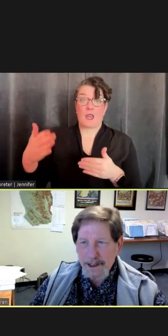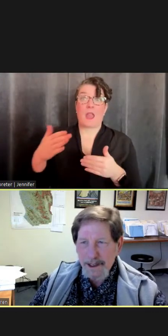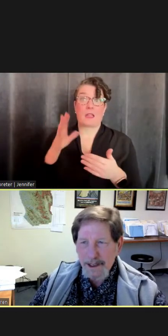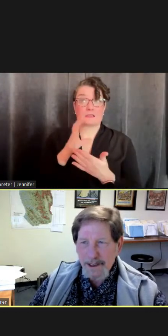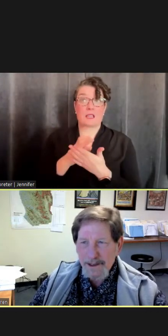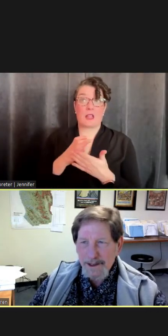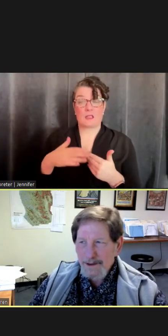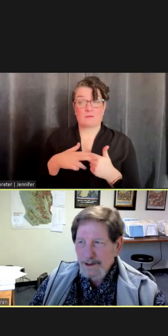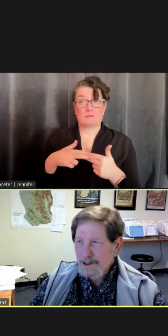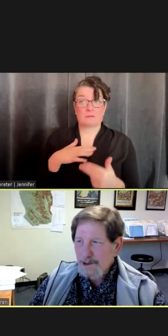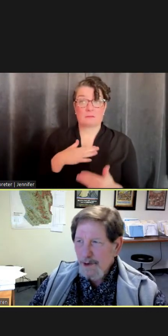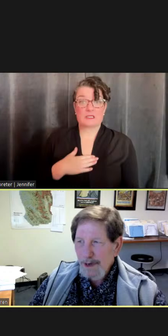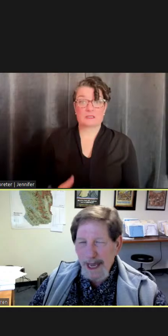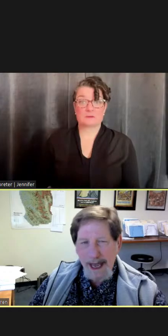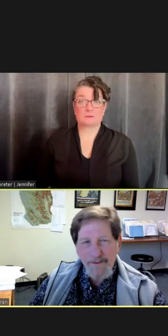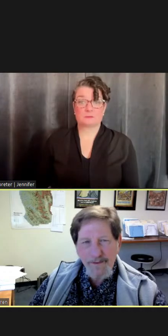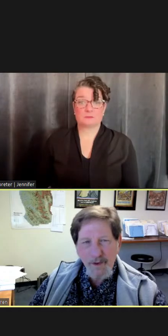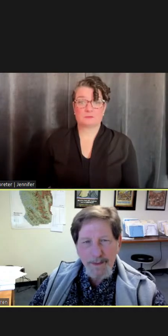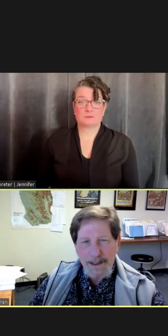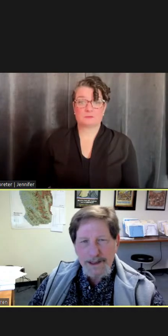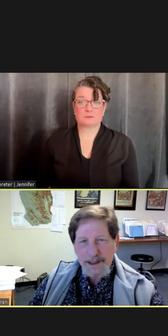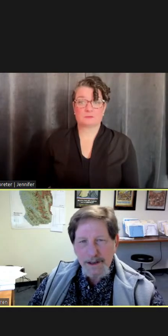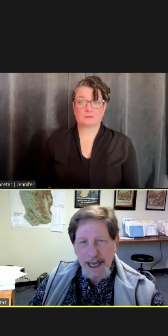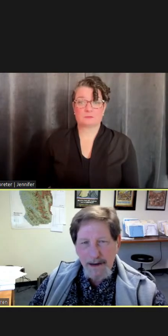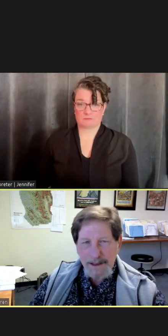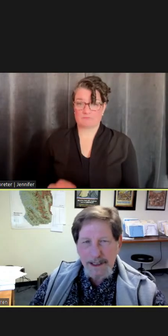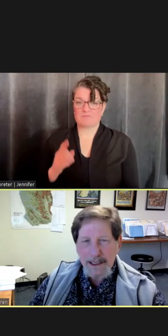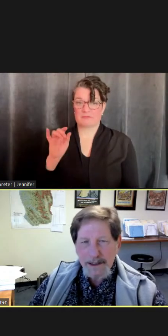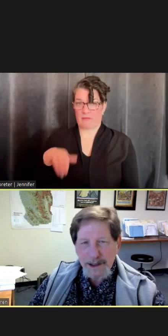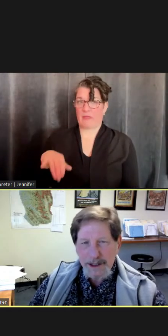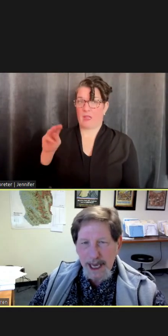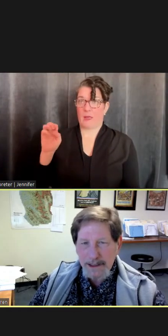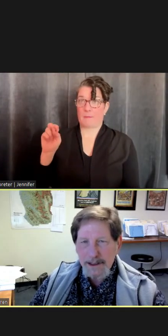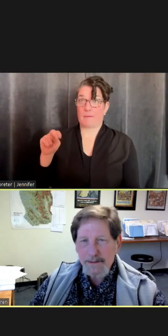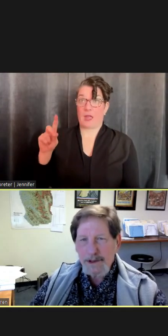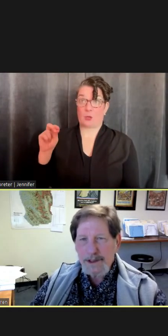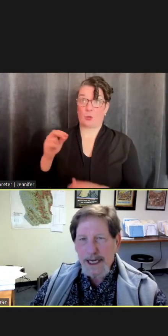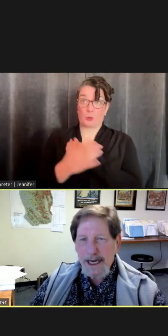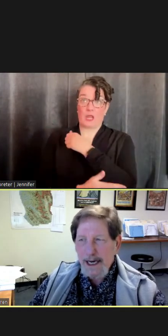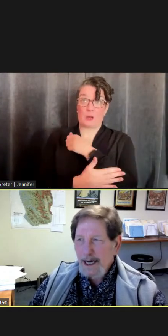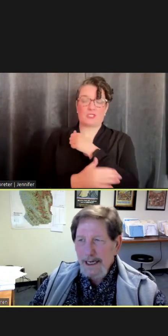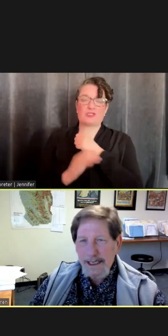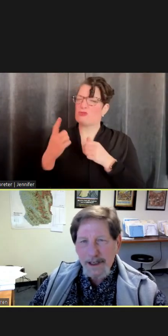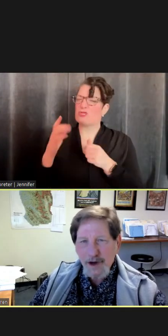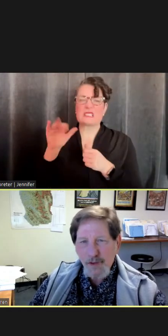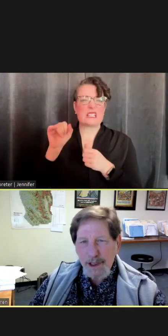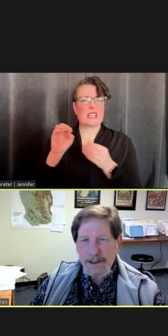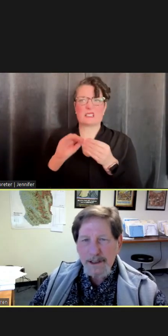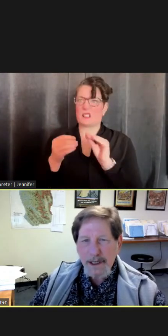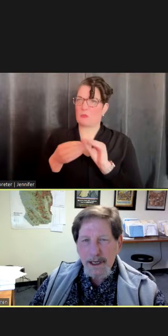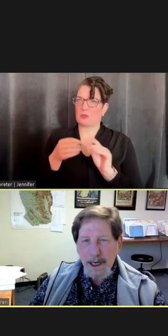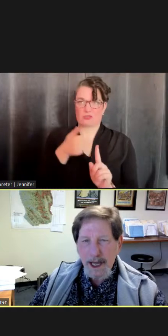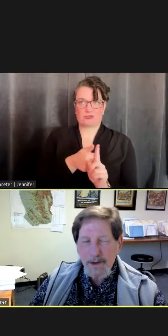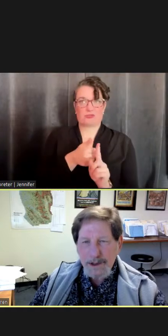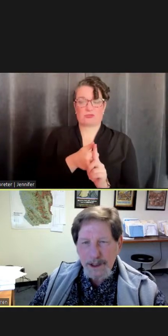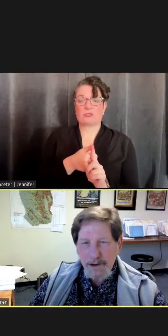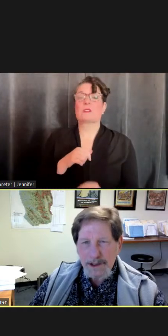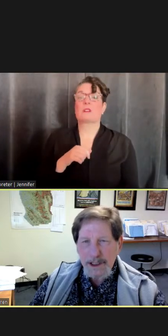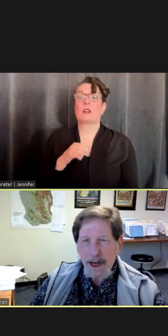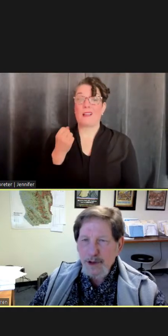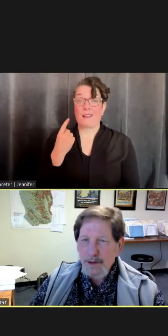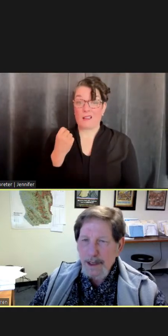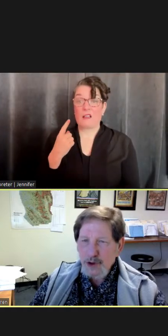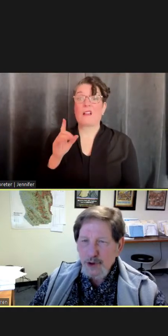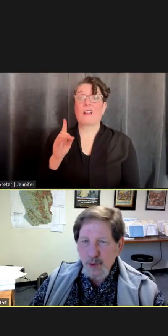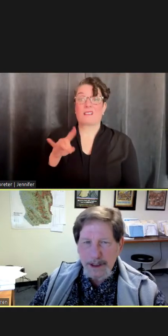please. This is what we have for Mendocino County, and it's just case numbers. It increased and was